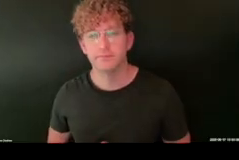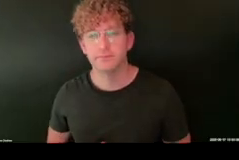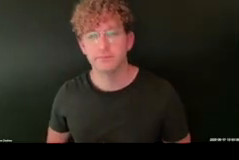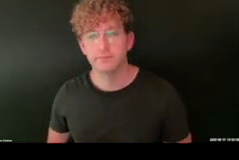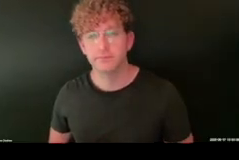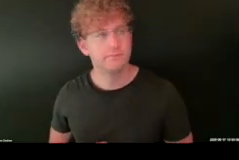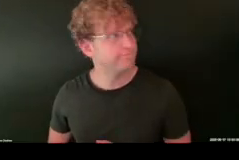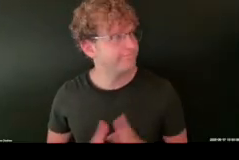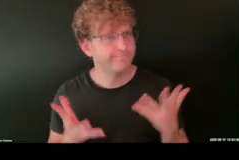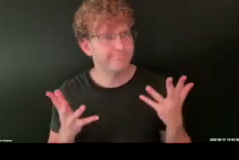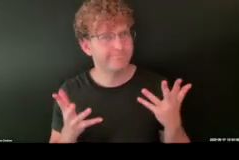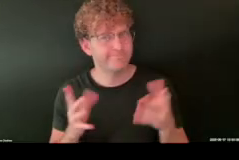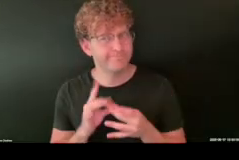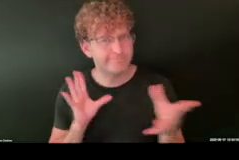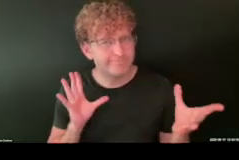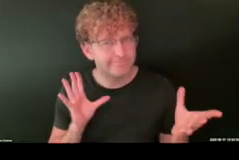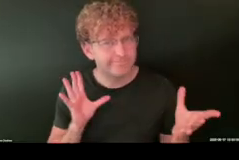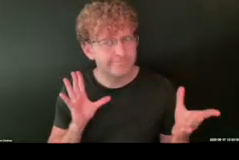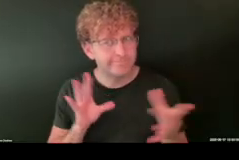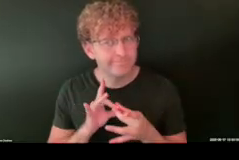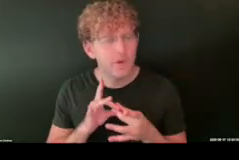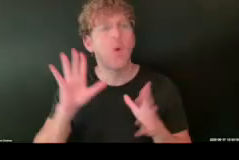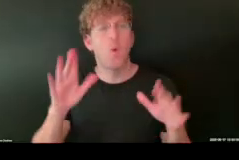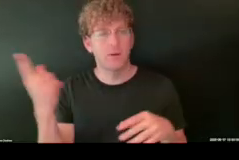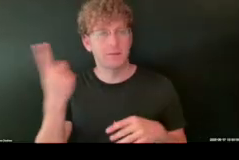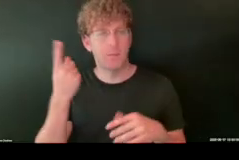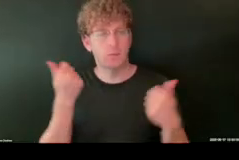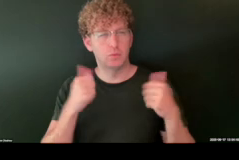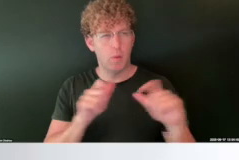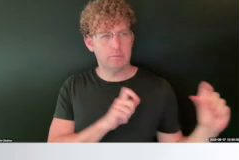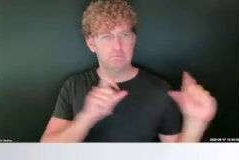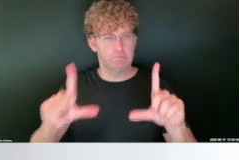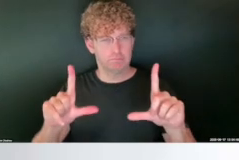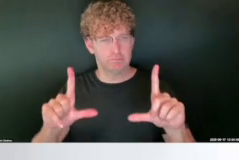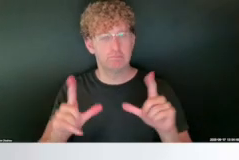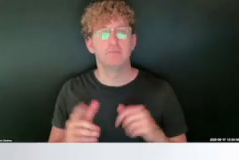I seem to have lost the slide. Okay, I think someone is trying to share it again. Give us just a moment here.